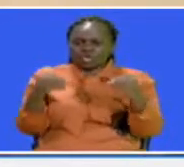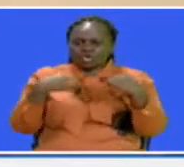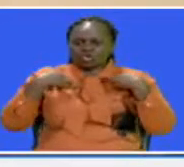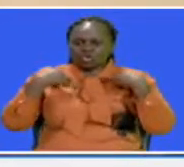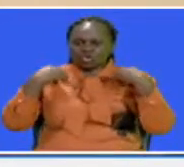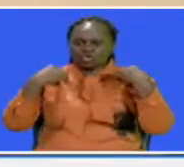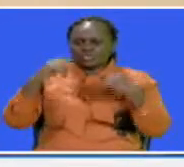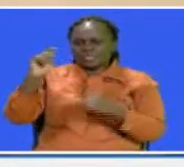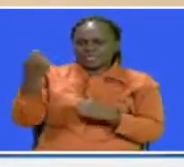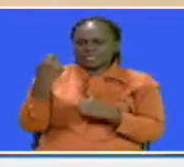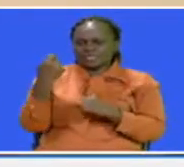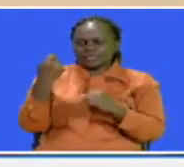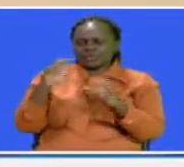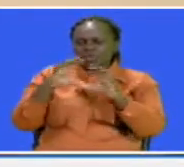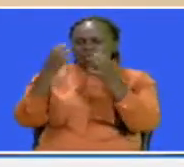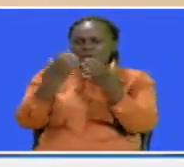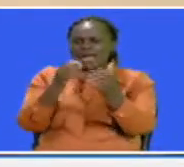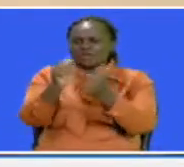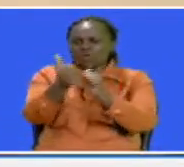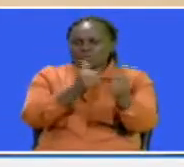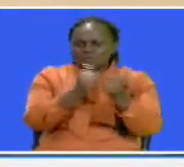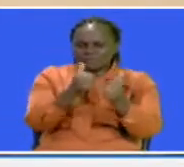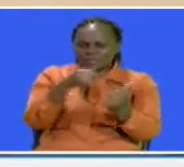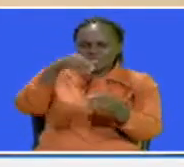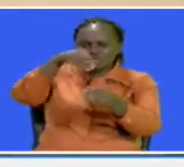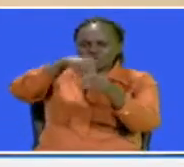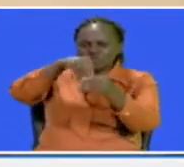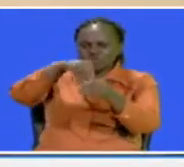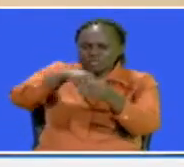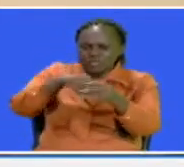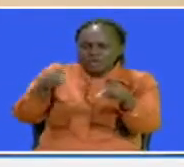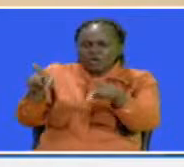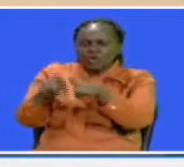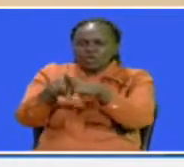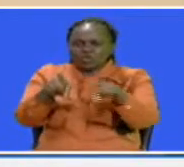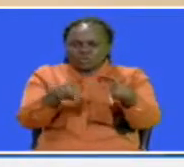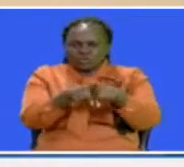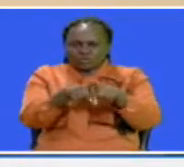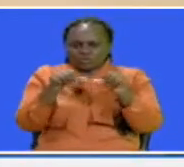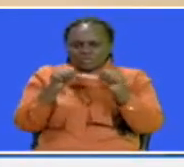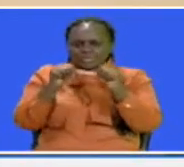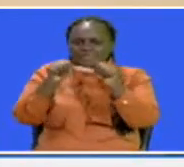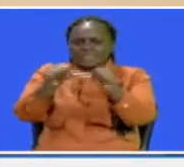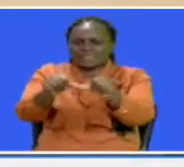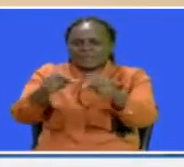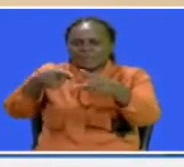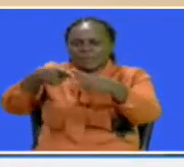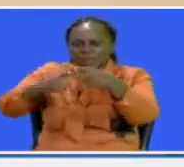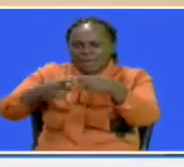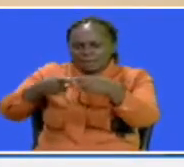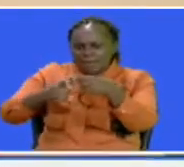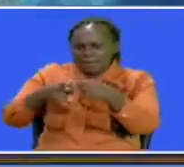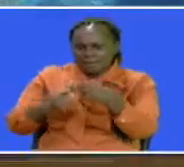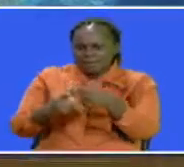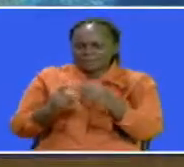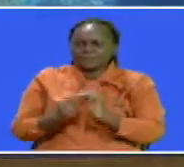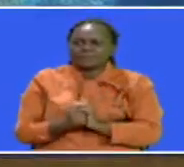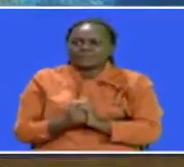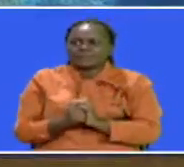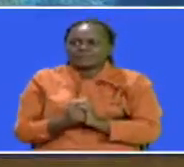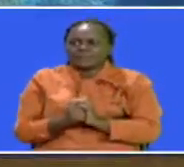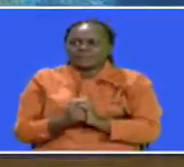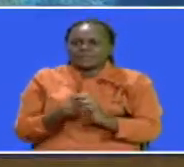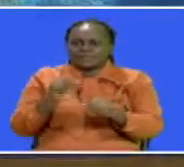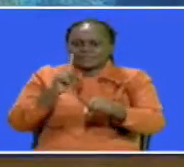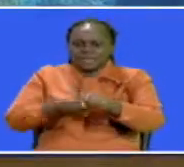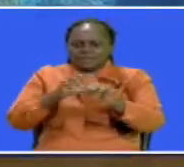sector in Kenya to be globally competitive, inclusive, and also to be a sustainable industry. Now, every